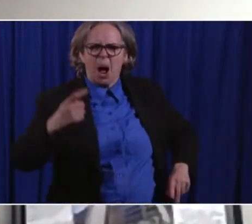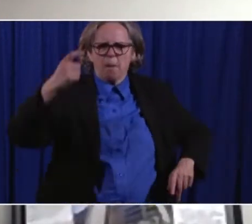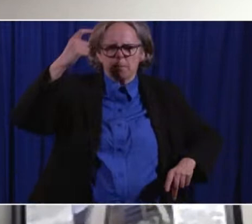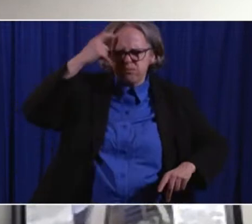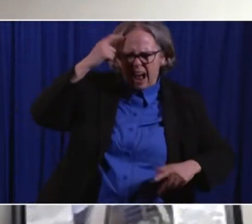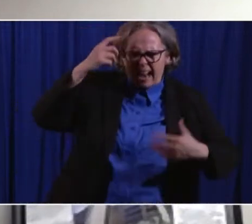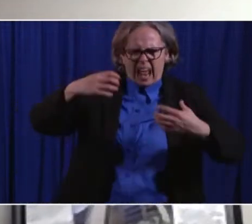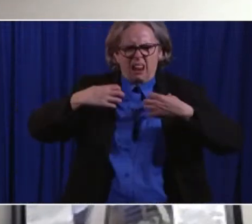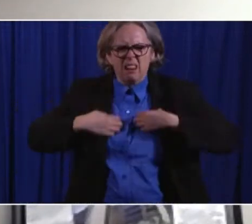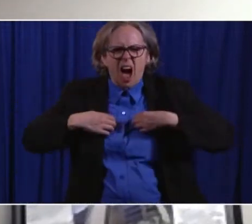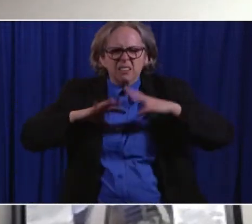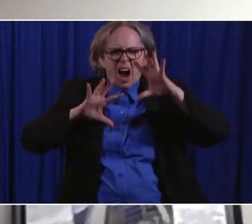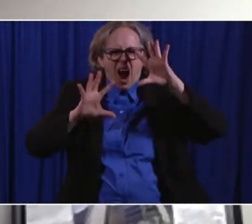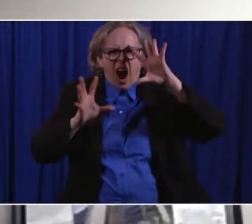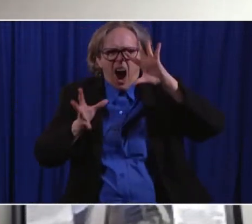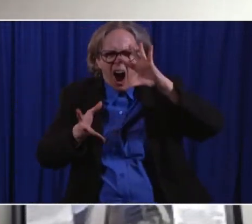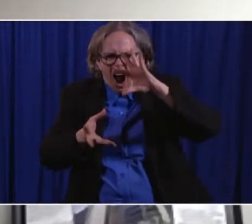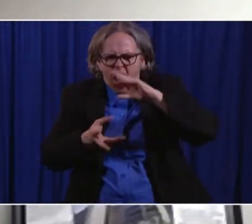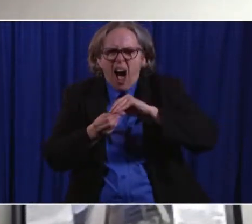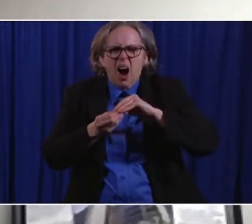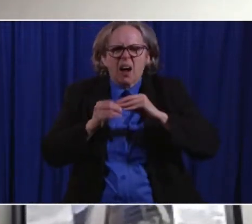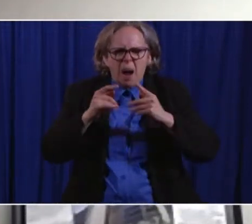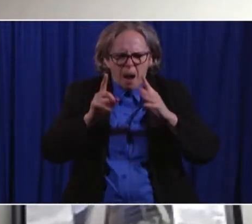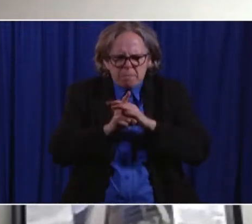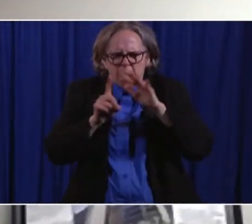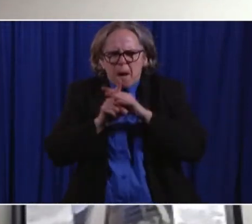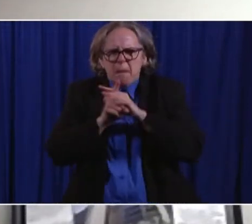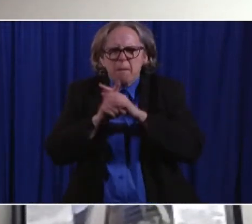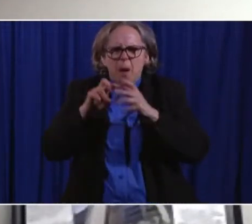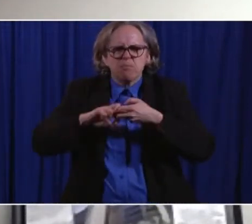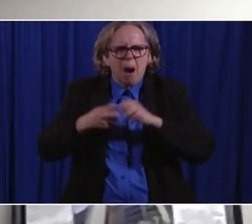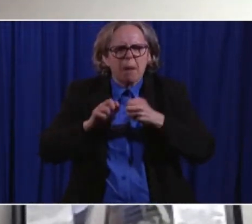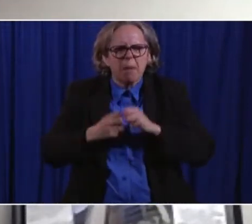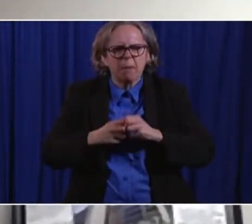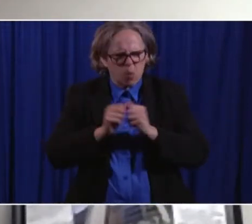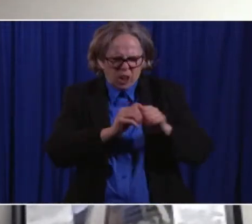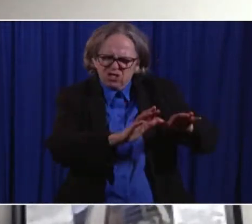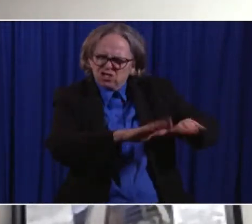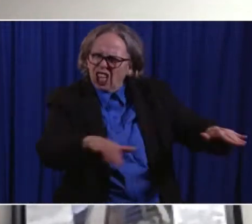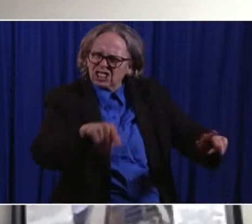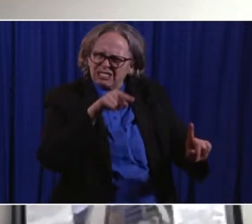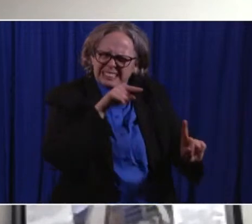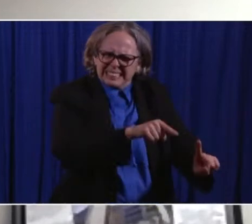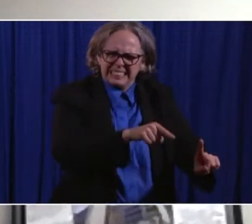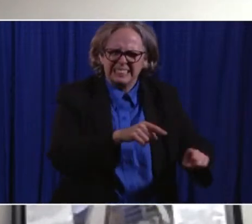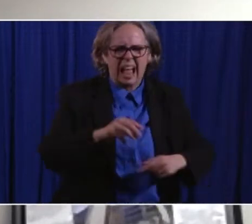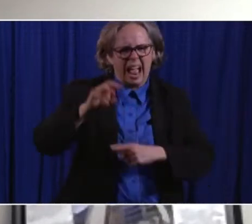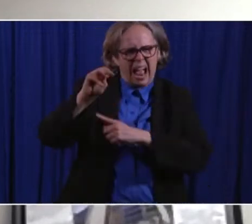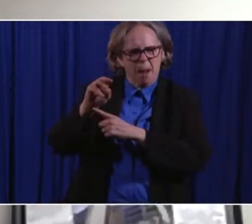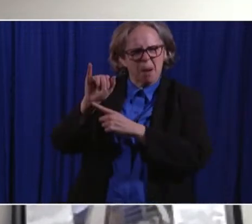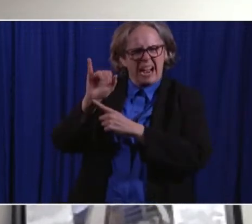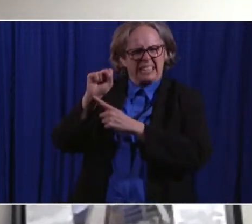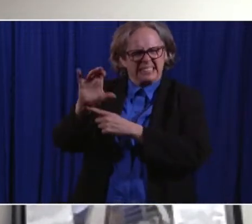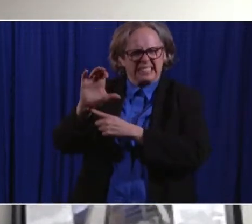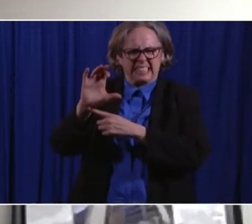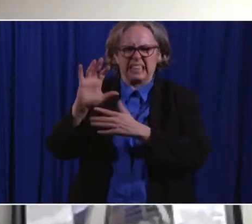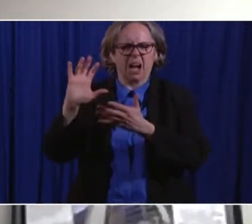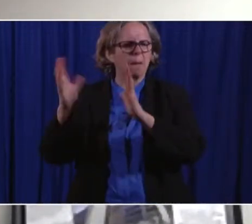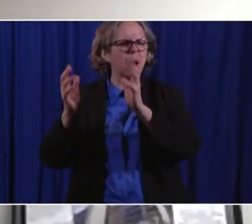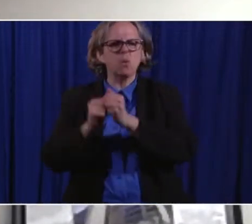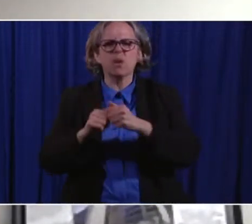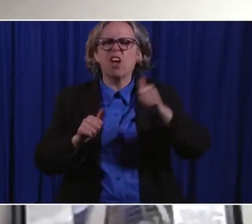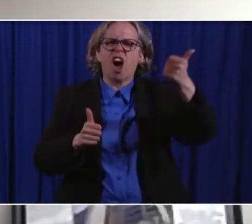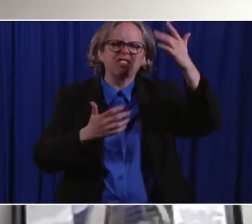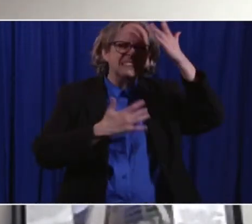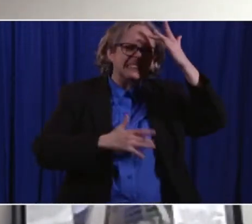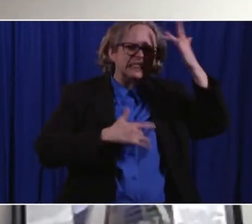standpoint, we've been using a lot of analogies with MISC with a common disease that we've had around for a while known as Kawasaki's disease, which also